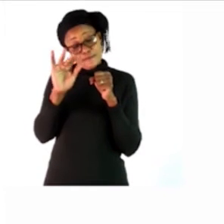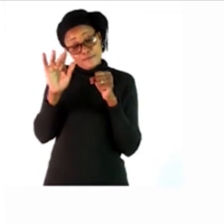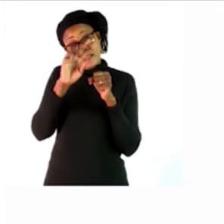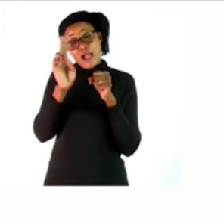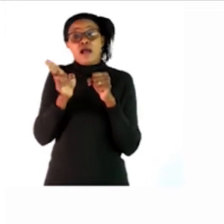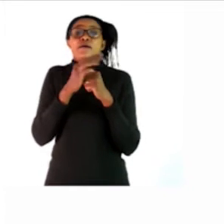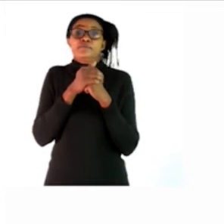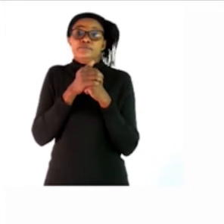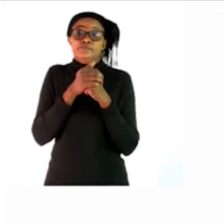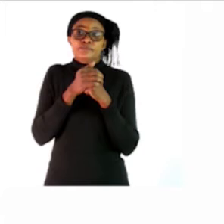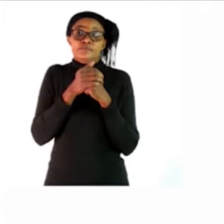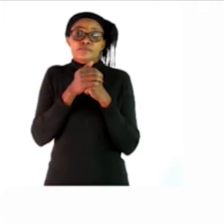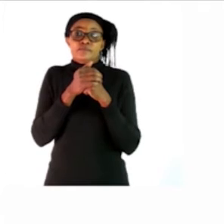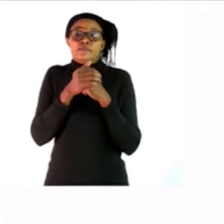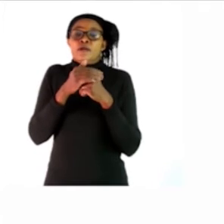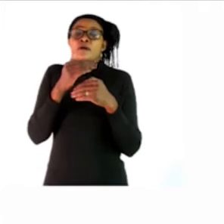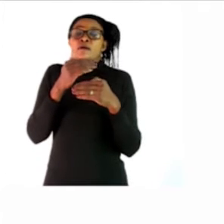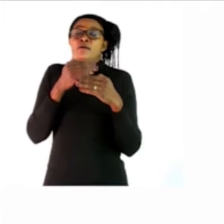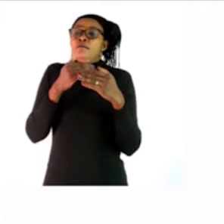Let's go to the next part under.